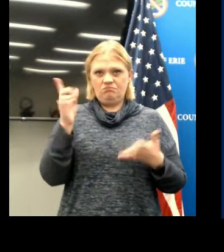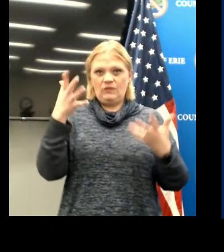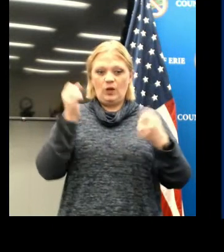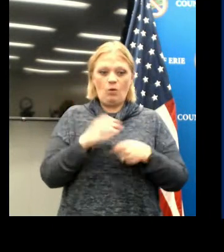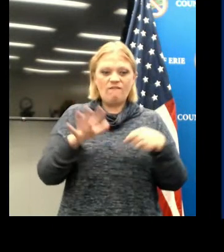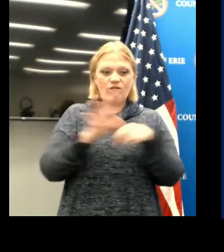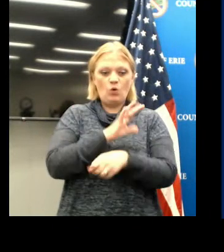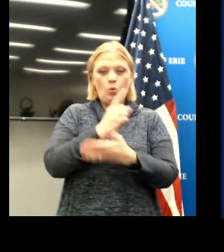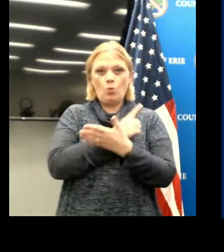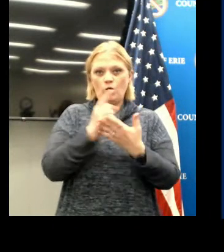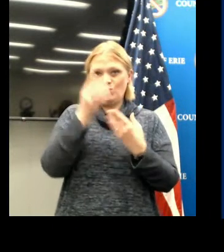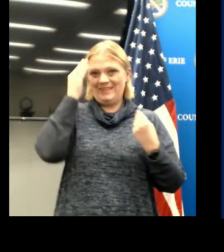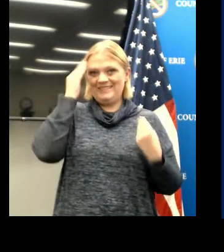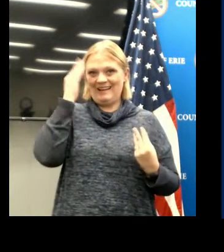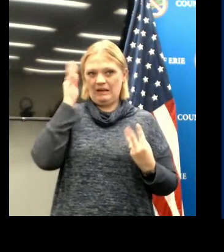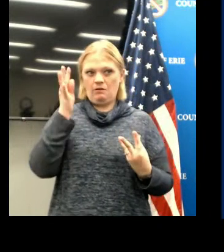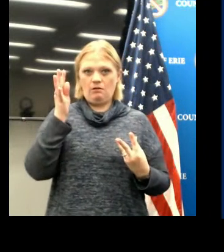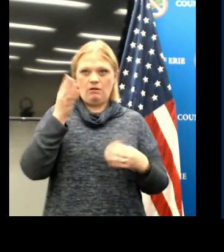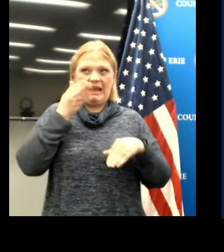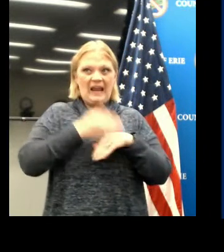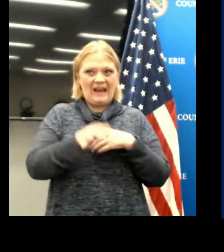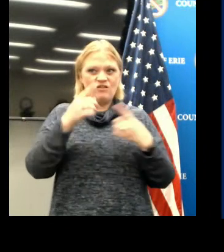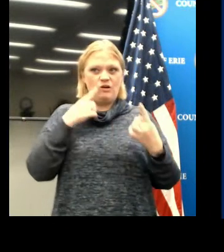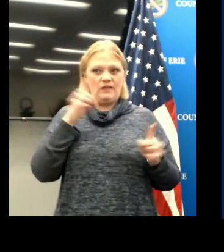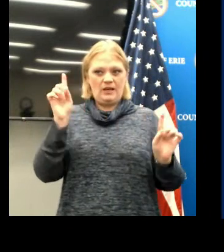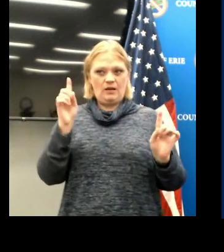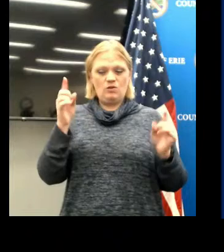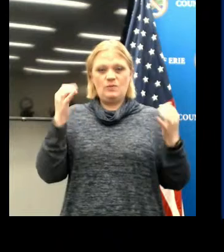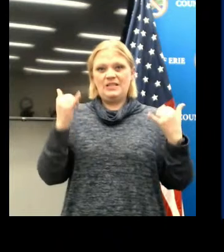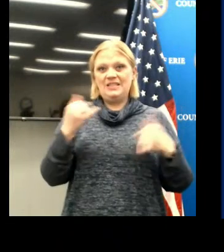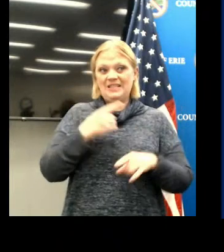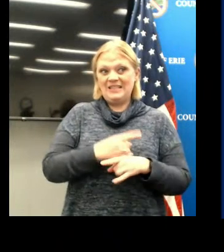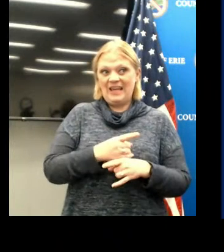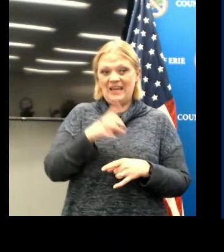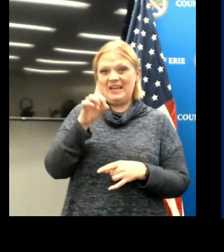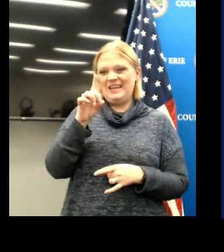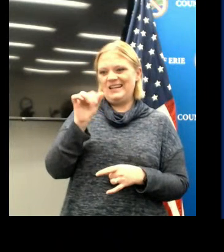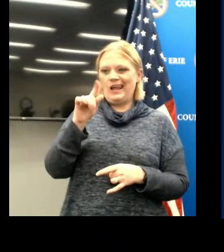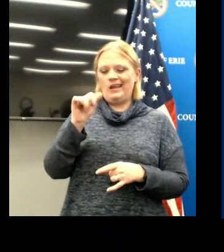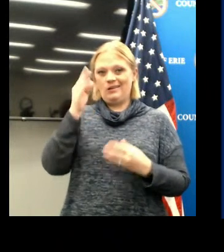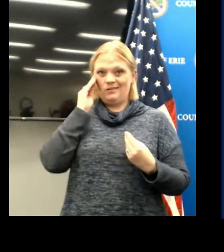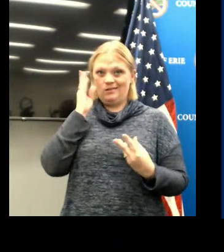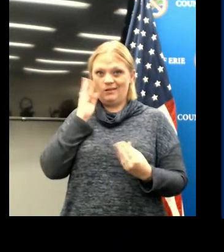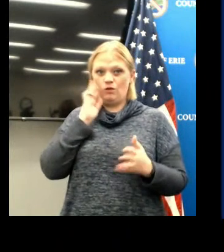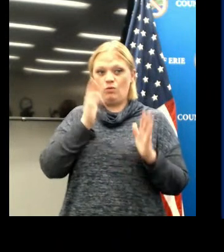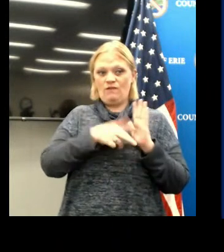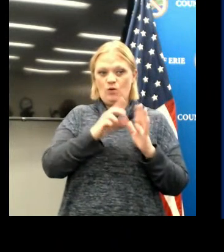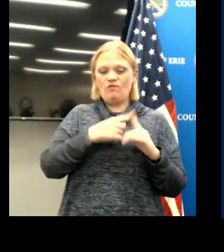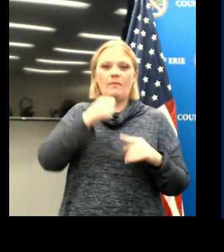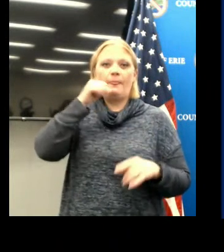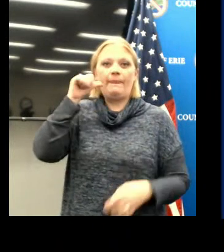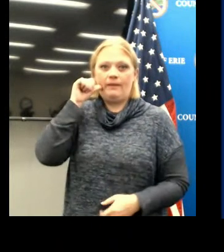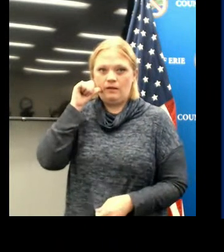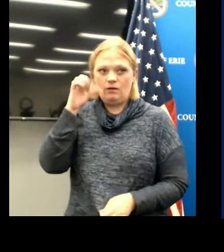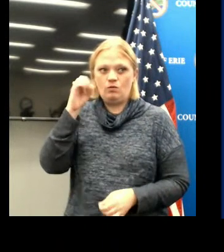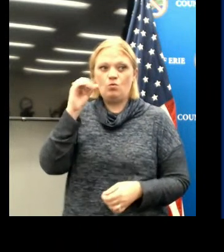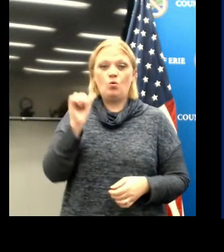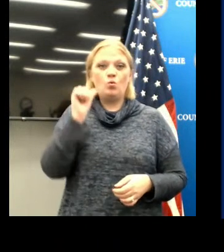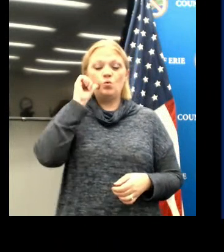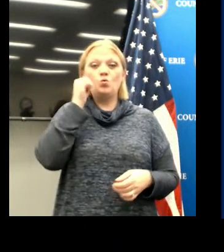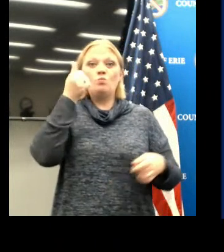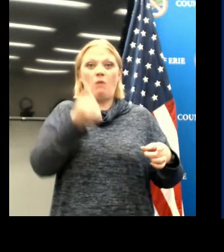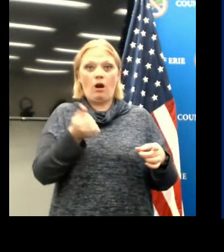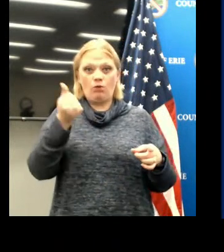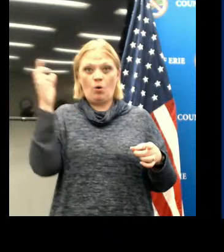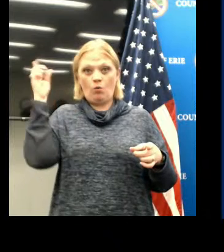week's data sort of after the announcement. Today's data that we will review will be for yesterday. So tomorrow they'll be looking at the